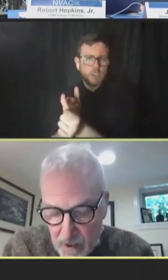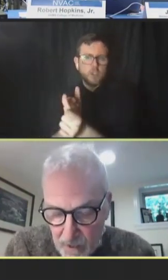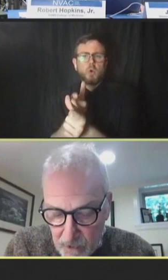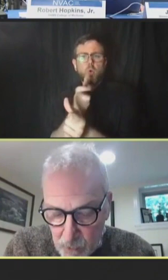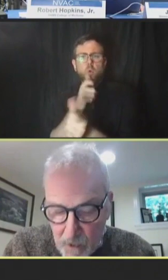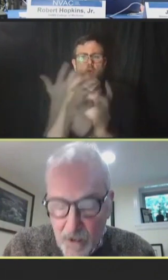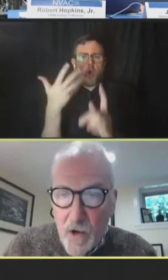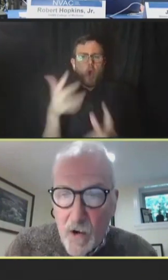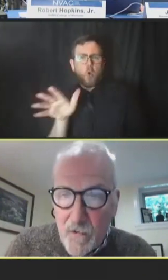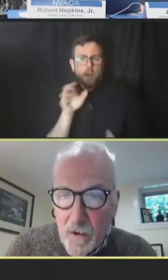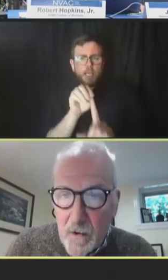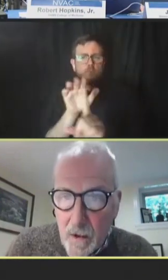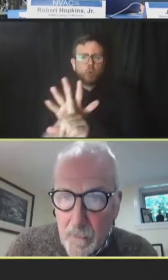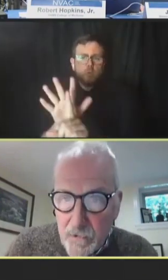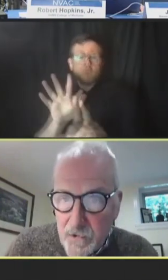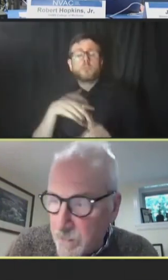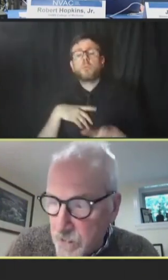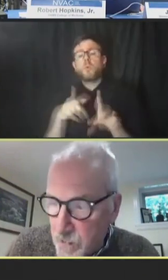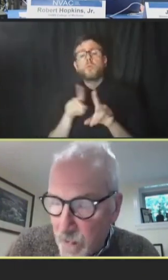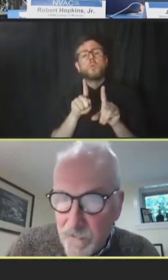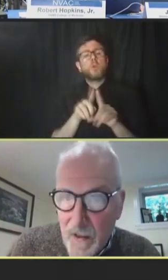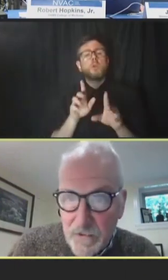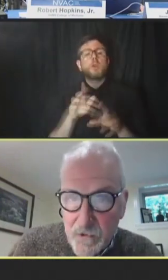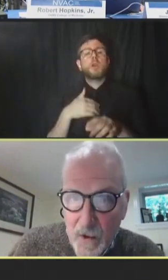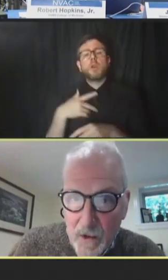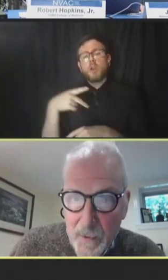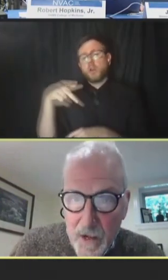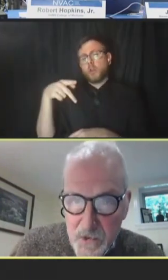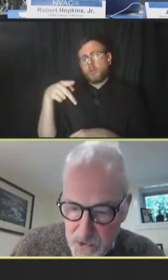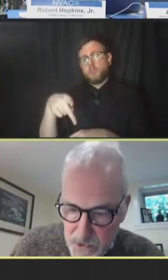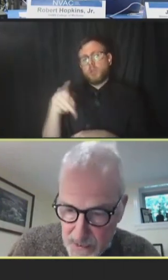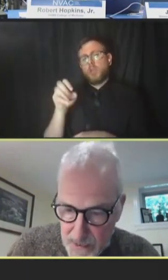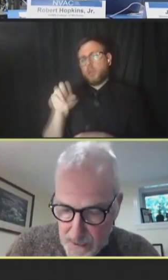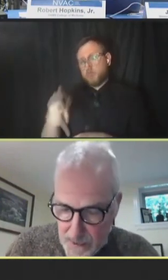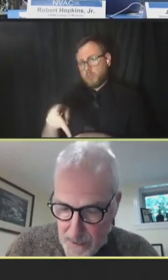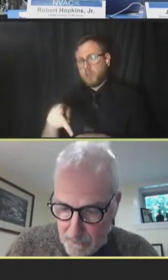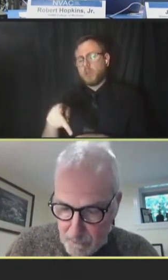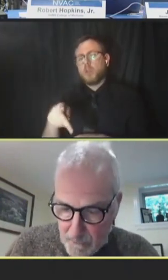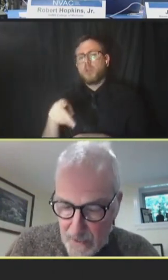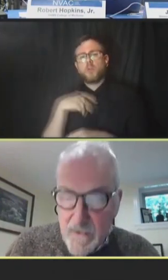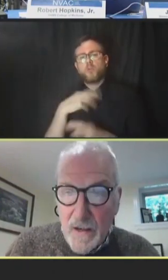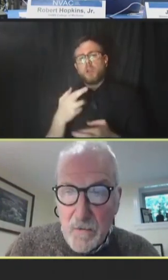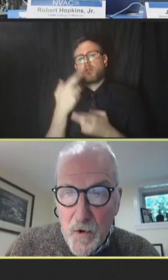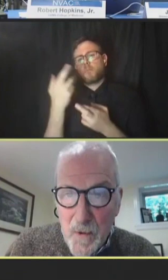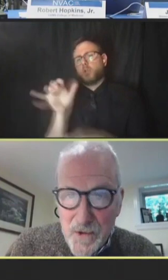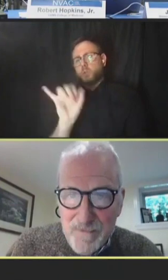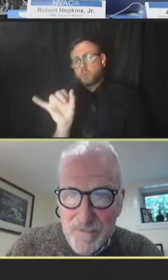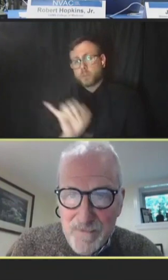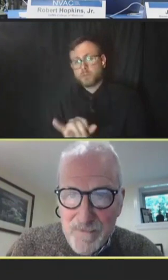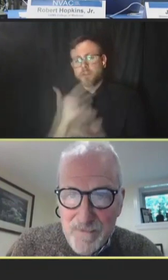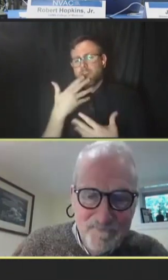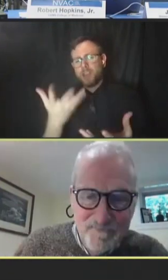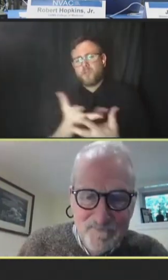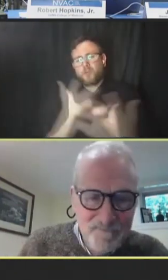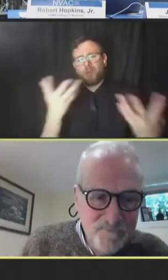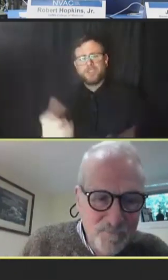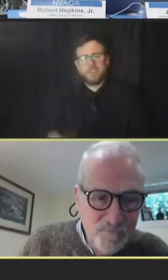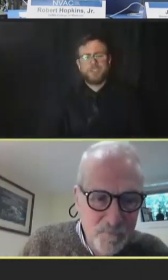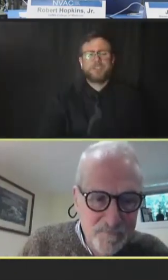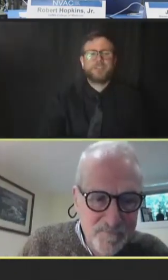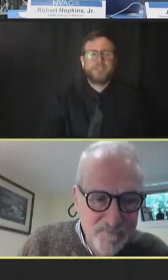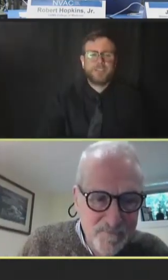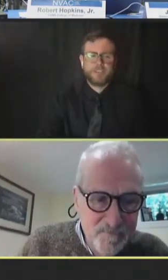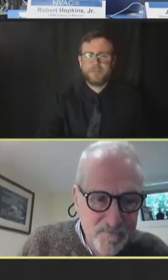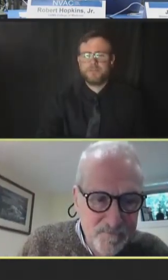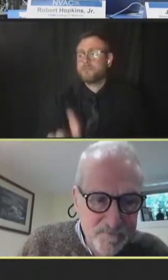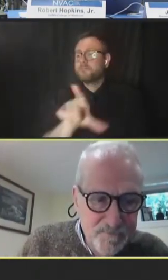and as well as offering post-exposure prophylaxis recommendations. Thank you very much. Thank